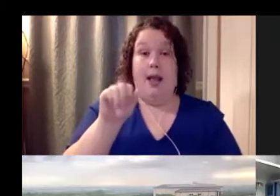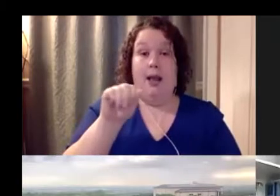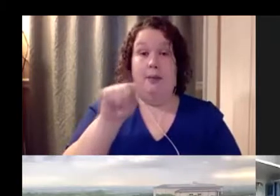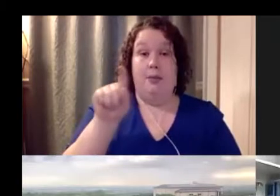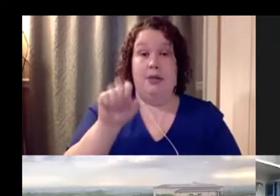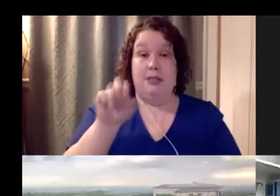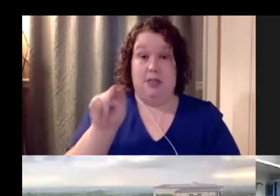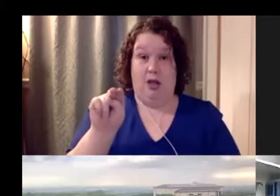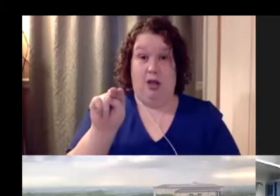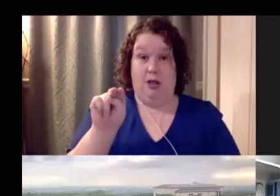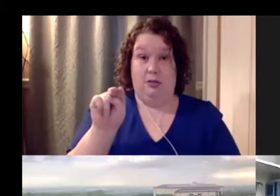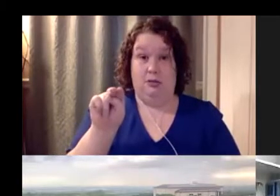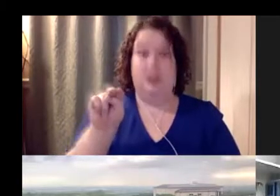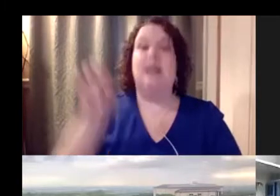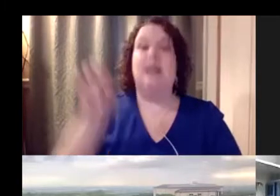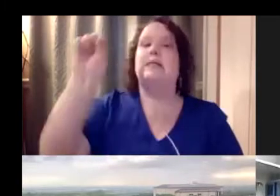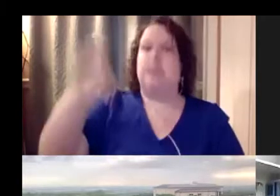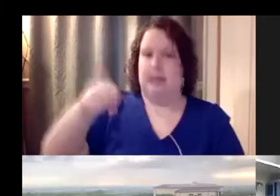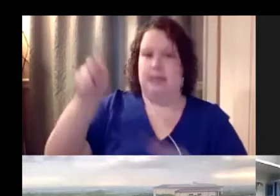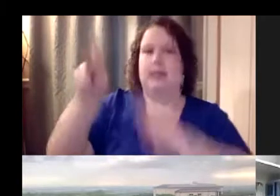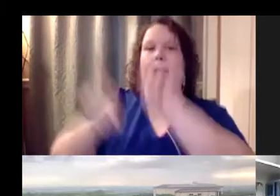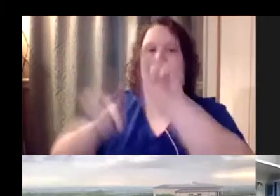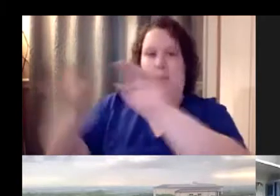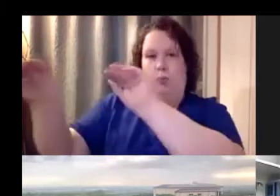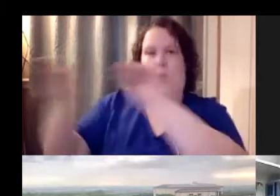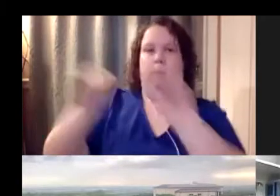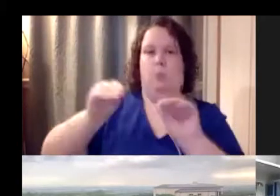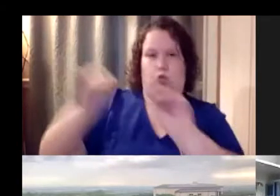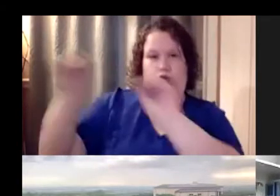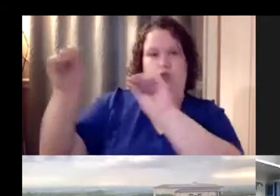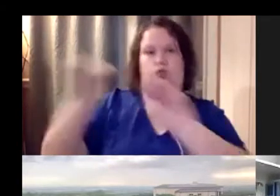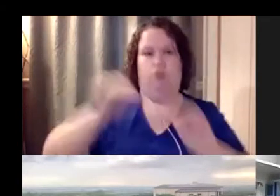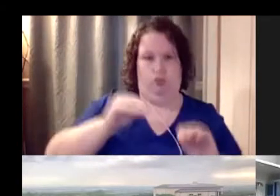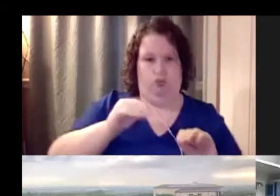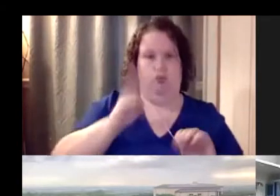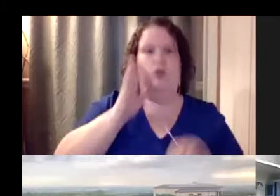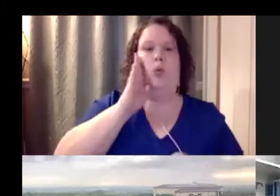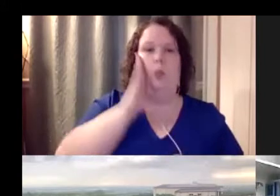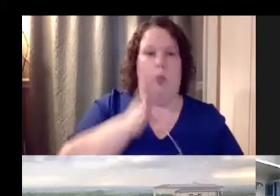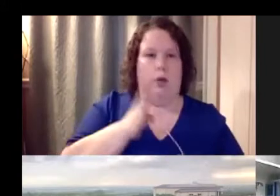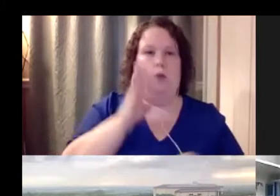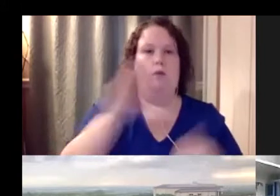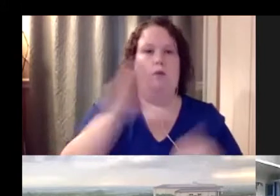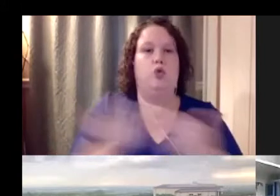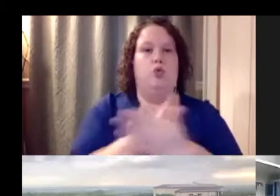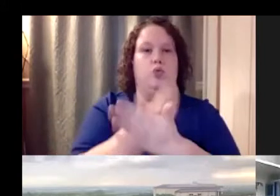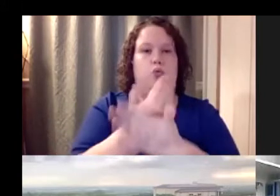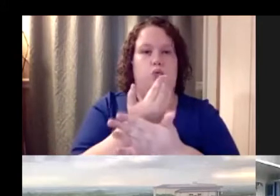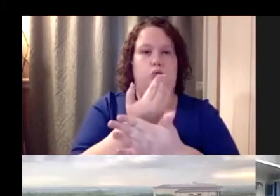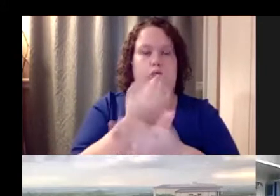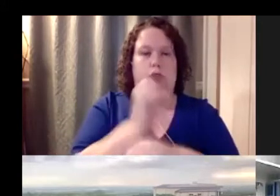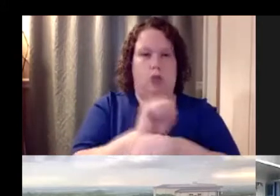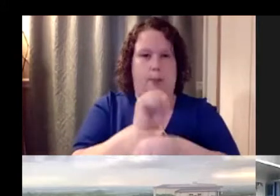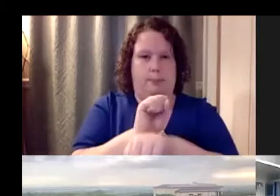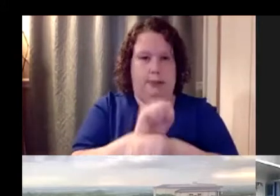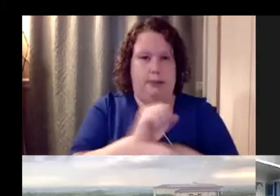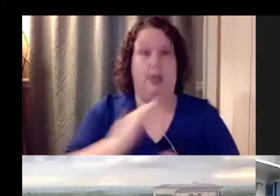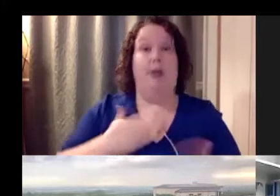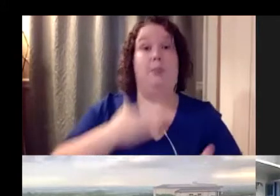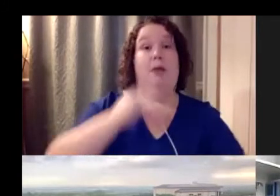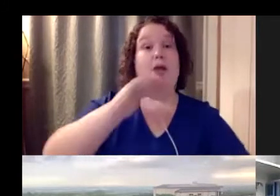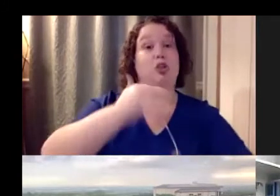from outside the region due to the Amazon and the Hello Bello expansion. So I've got, my daughter is